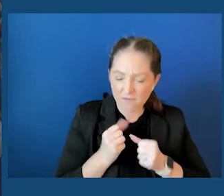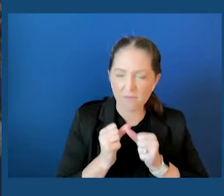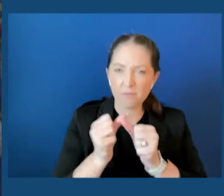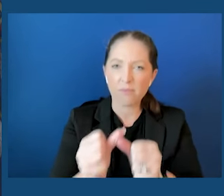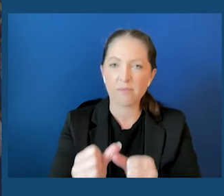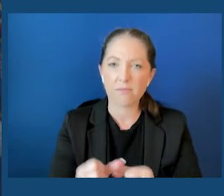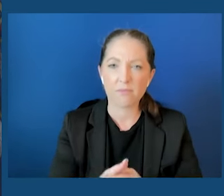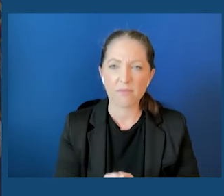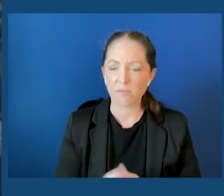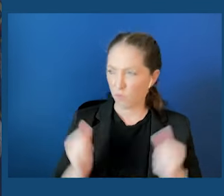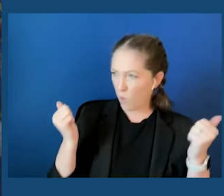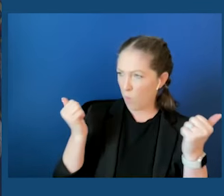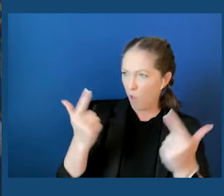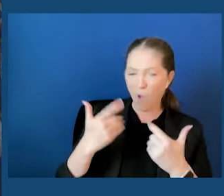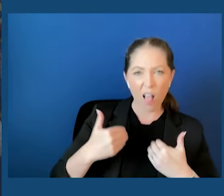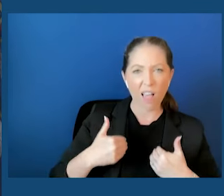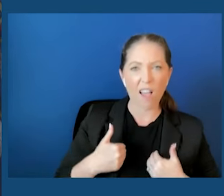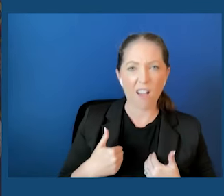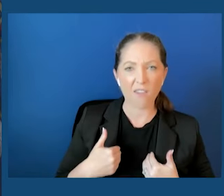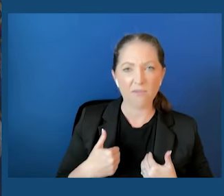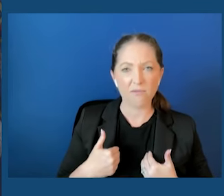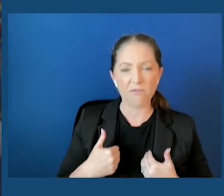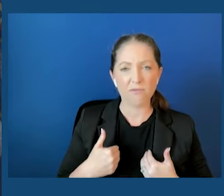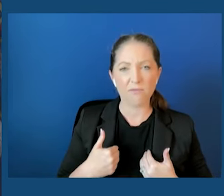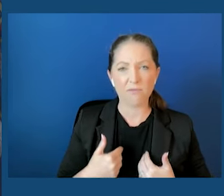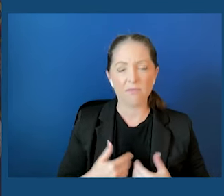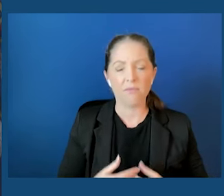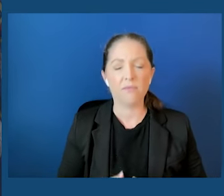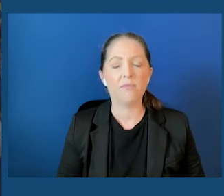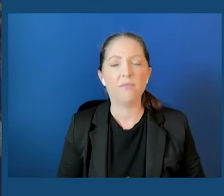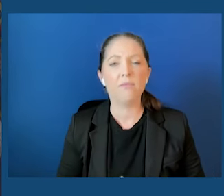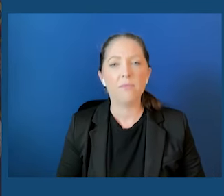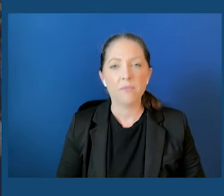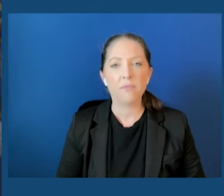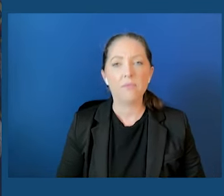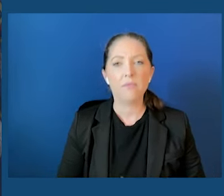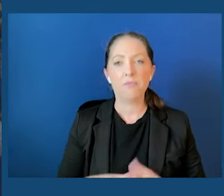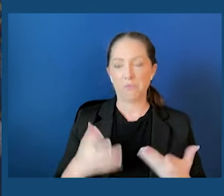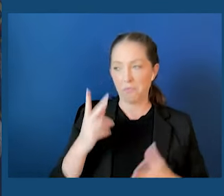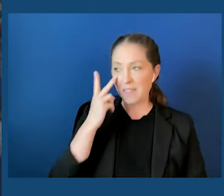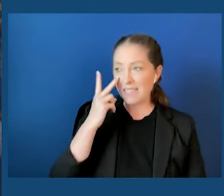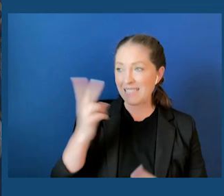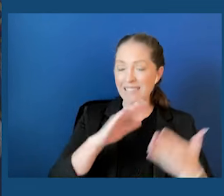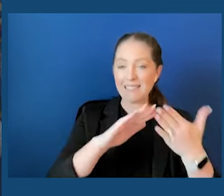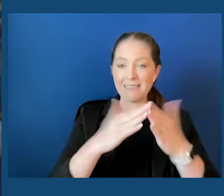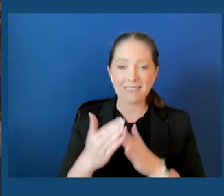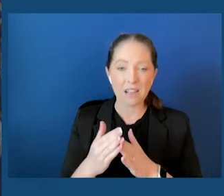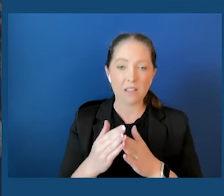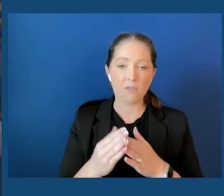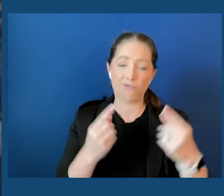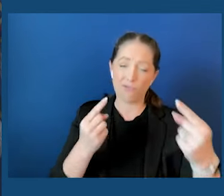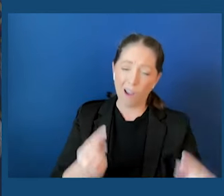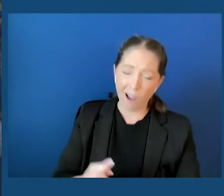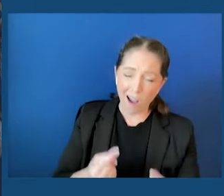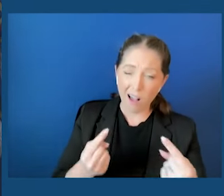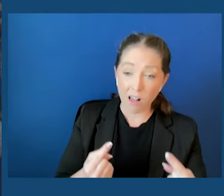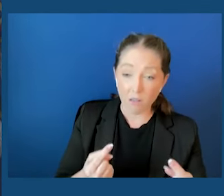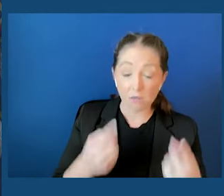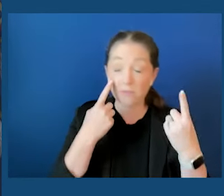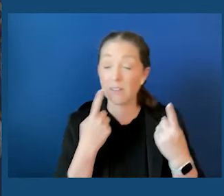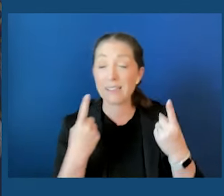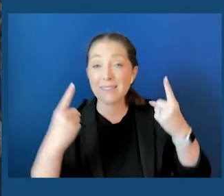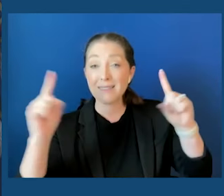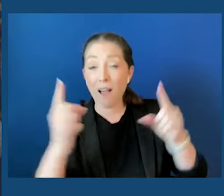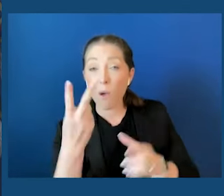all have. We draw on it often. I've seen this city's struggles, and I've seen this city's triumphs. But I have